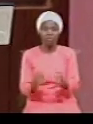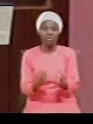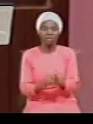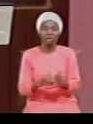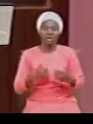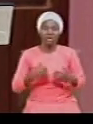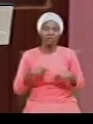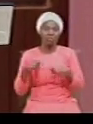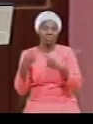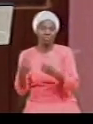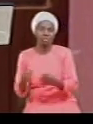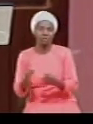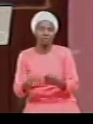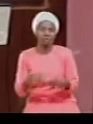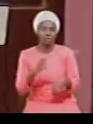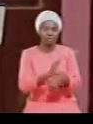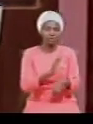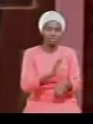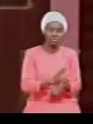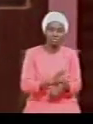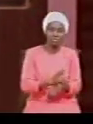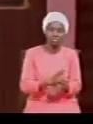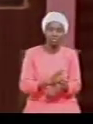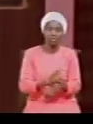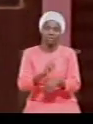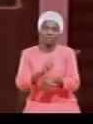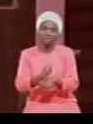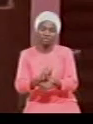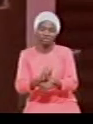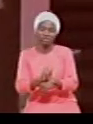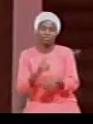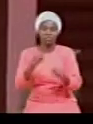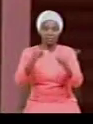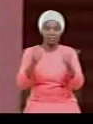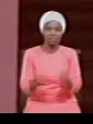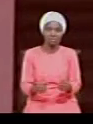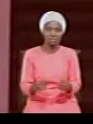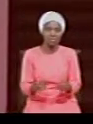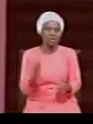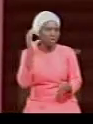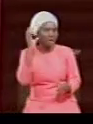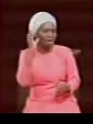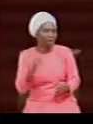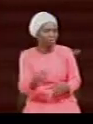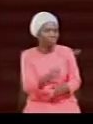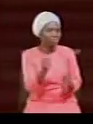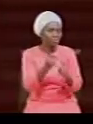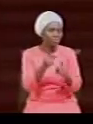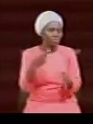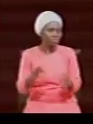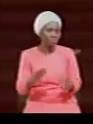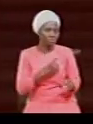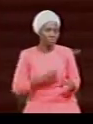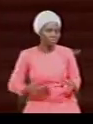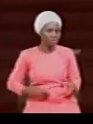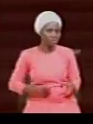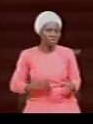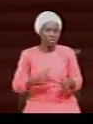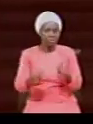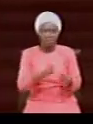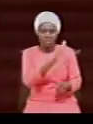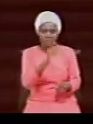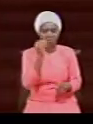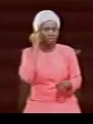those words of David, but they never understood that the person David prophesied about through